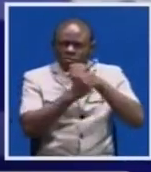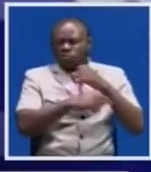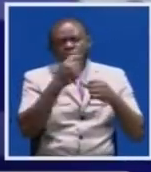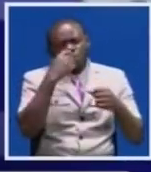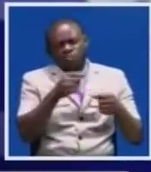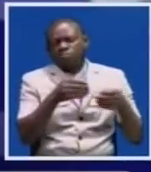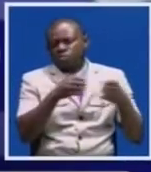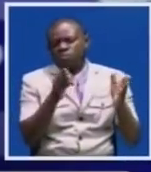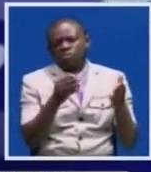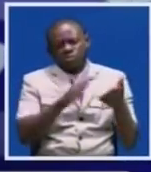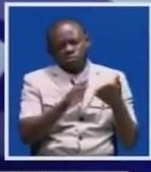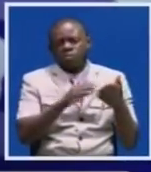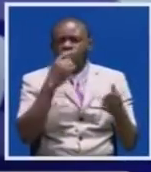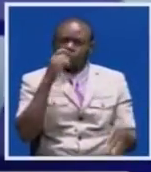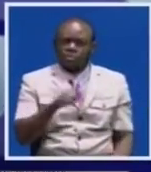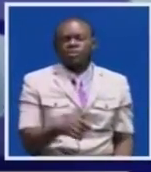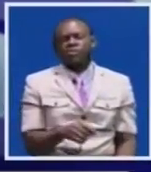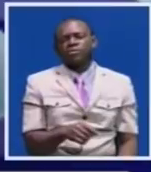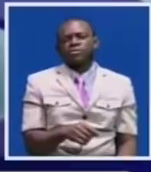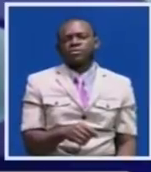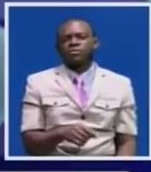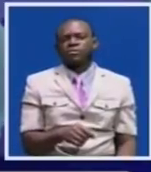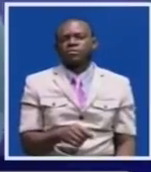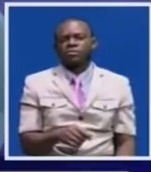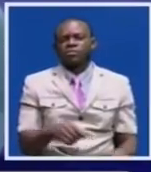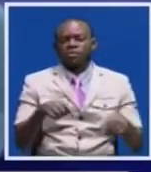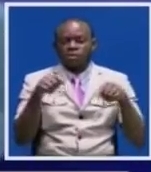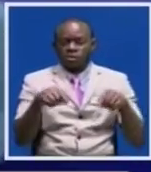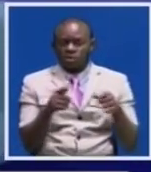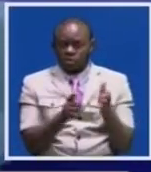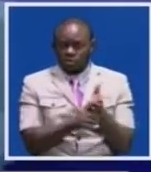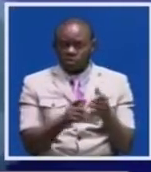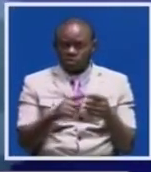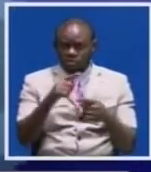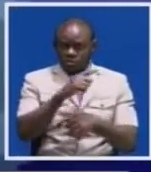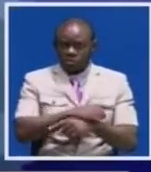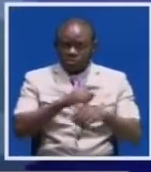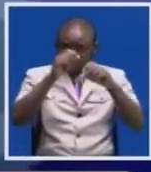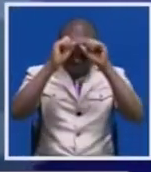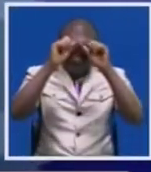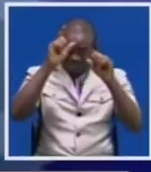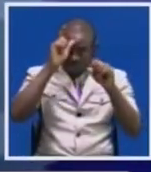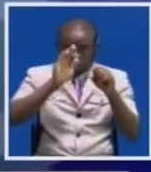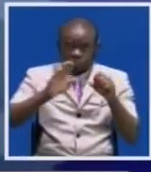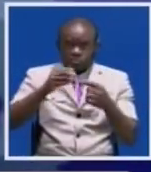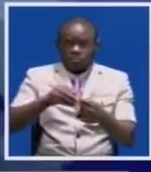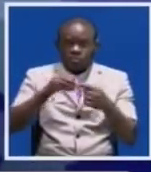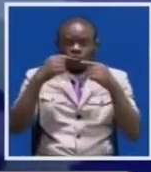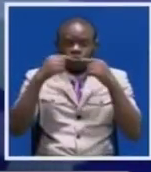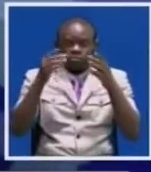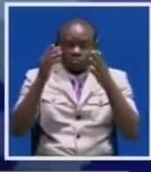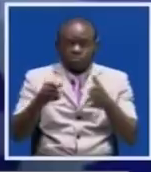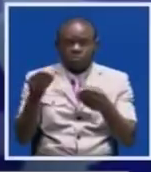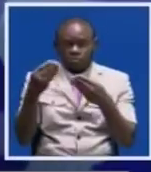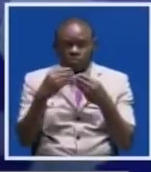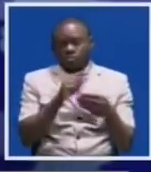Zimbabwe. Now, this is contained in a statement released to ZNBC News in Lusaka today by Special Assistant to the President for Press and Public